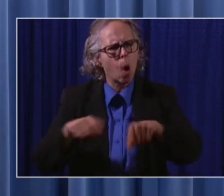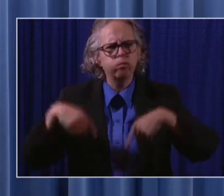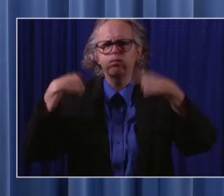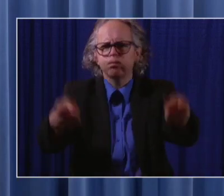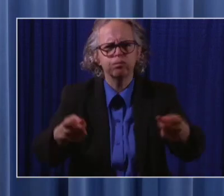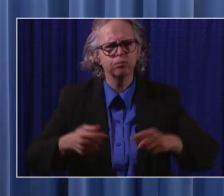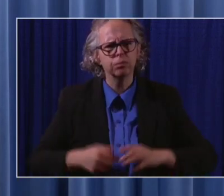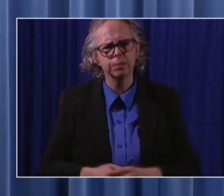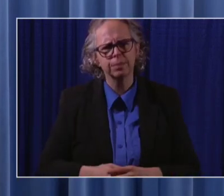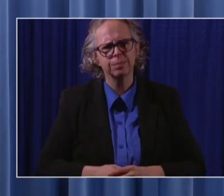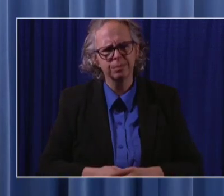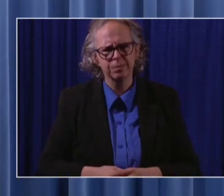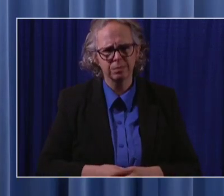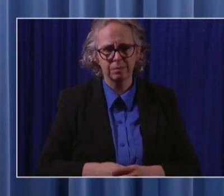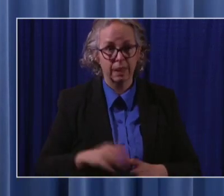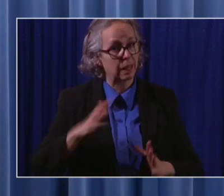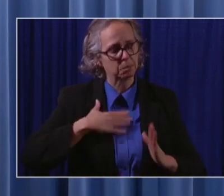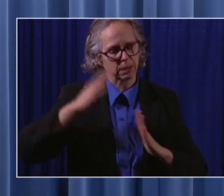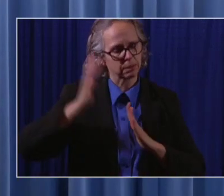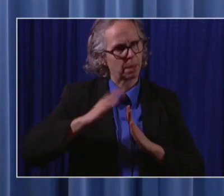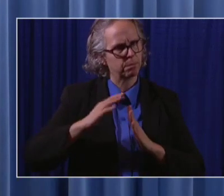that would come under, our